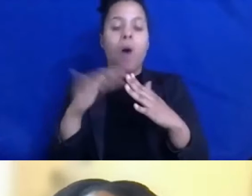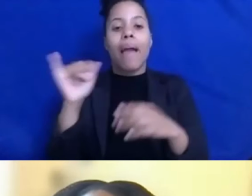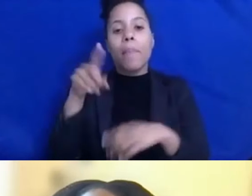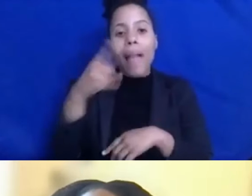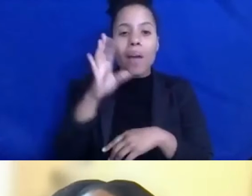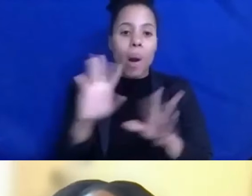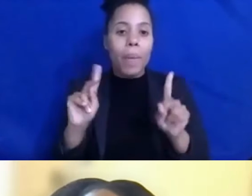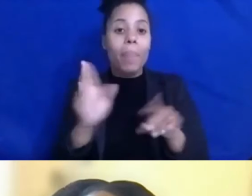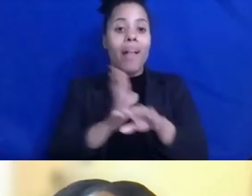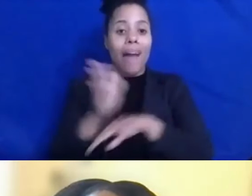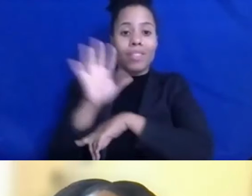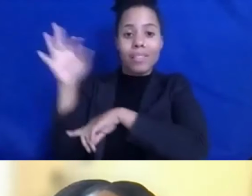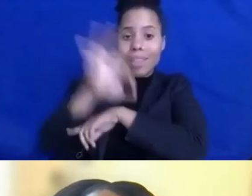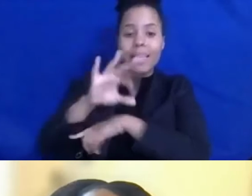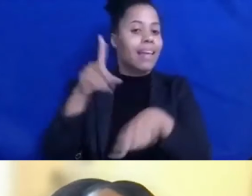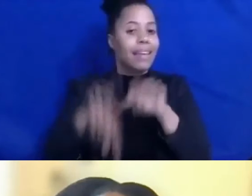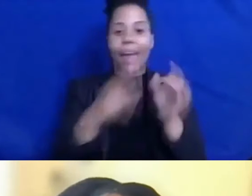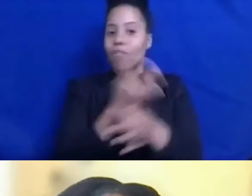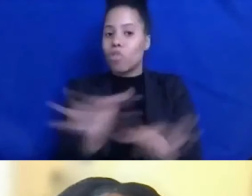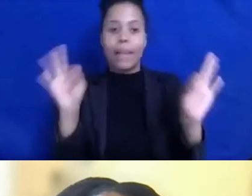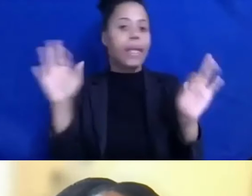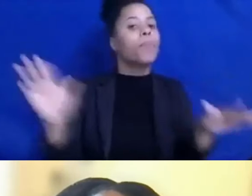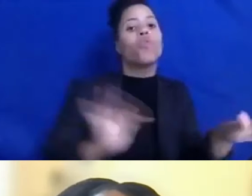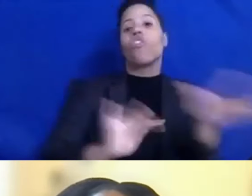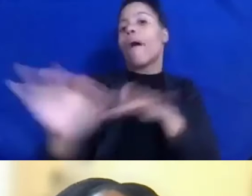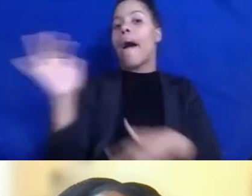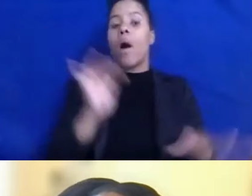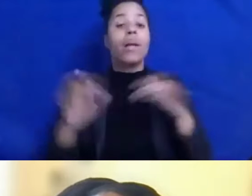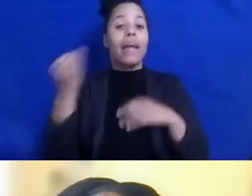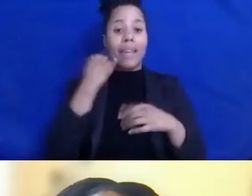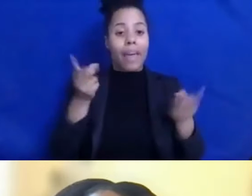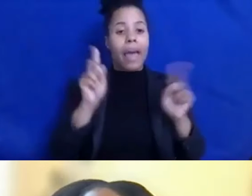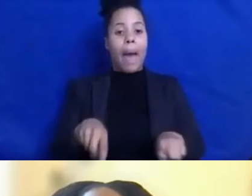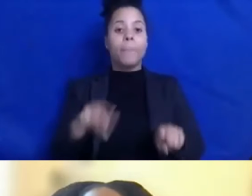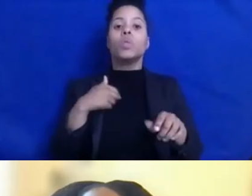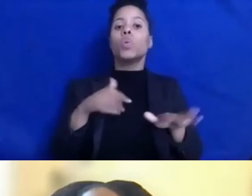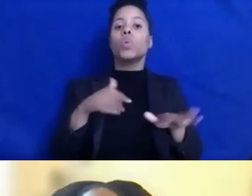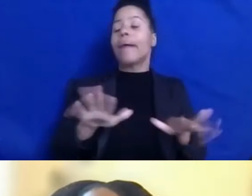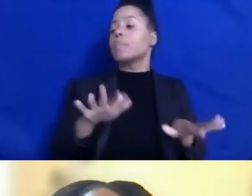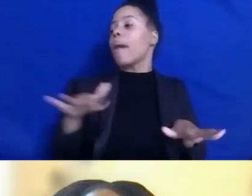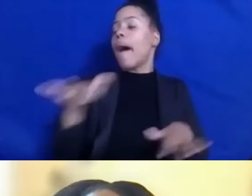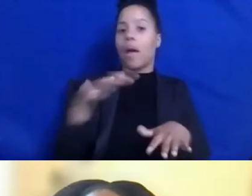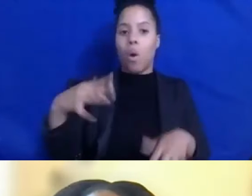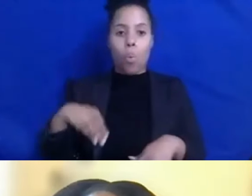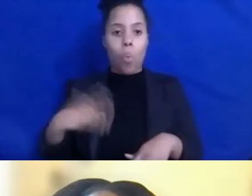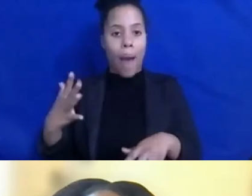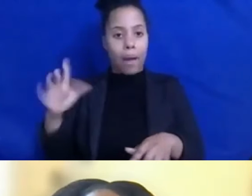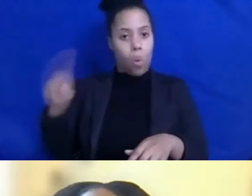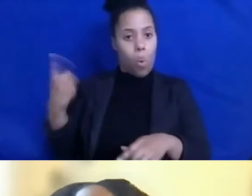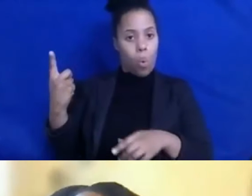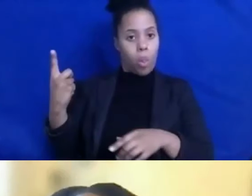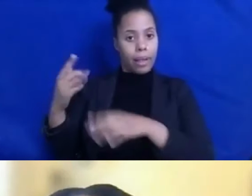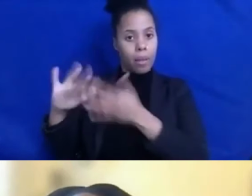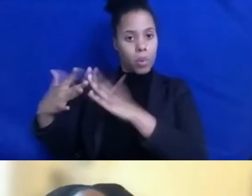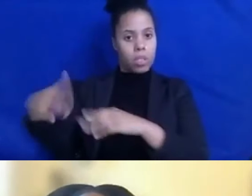freely in public space if they happen to pass by white, you know, only communities. Like, we think of Jim Crow so much as, like, you